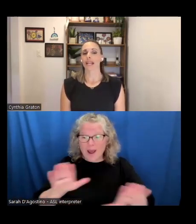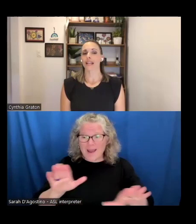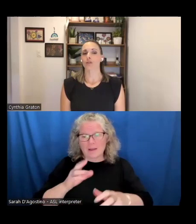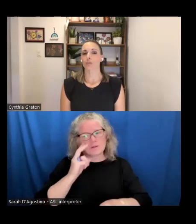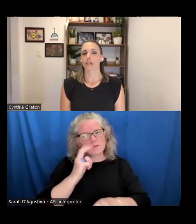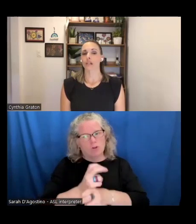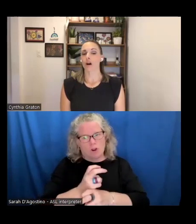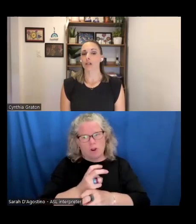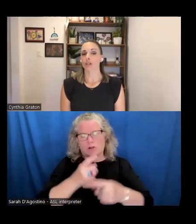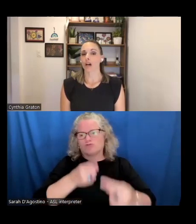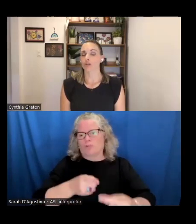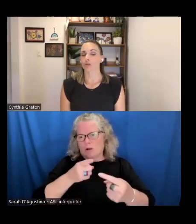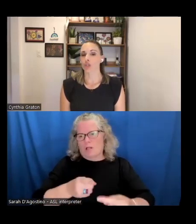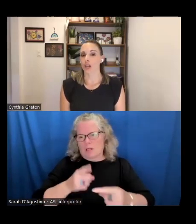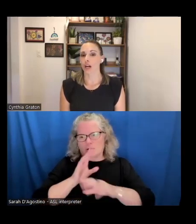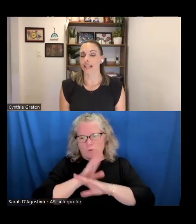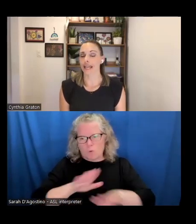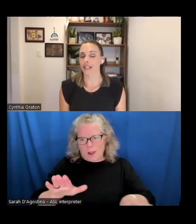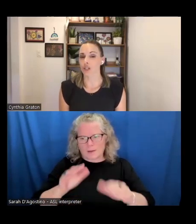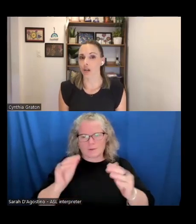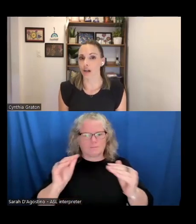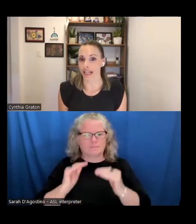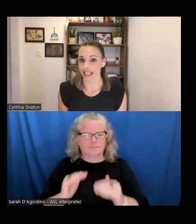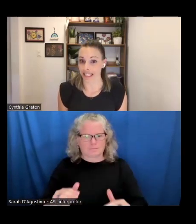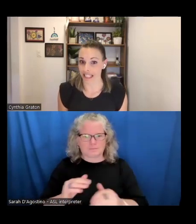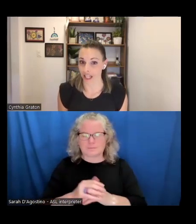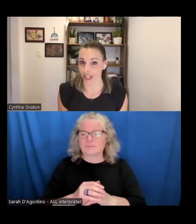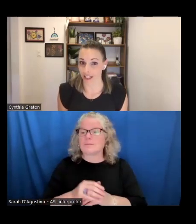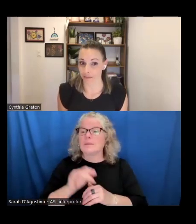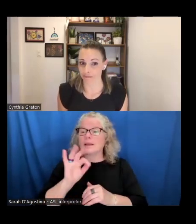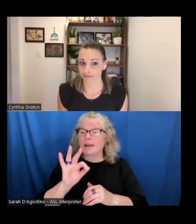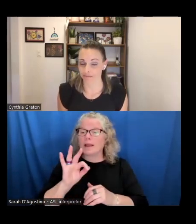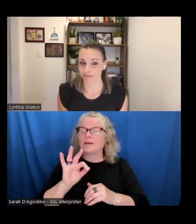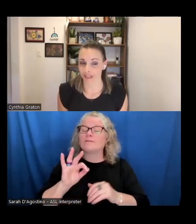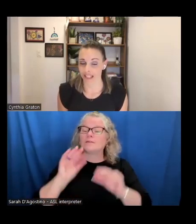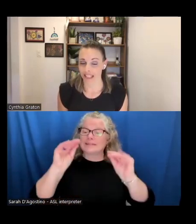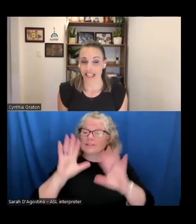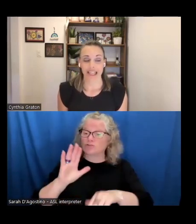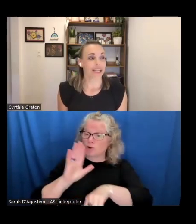Difficulty waiting to be called on to share an answer in ELA.